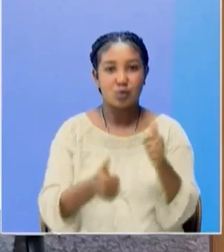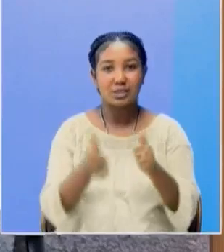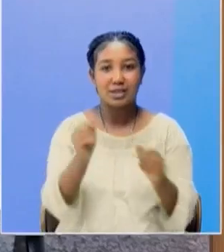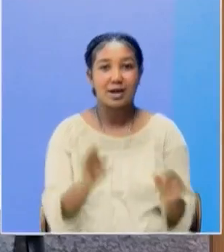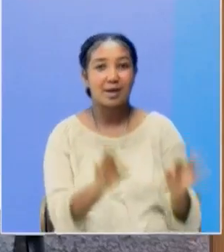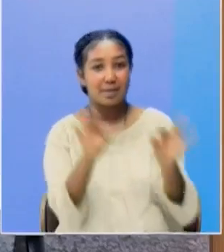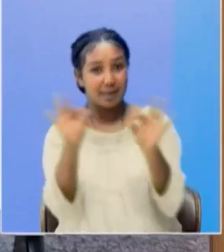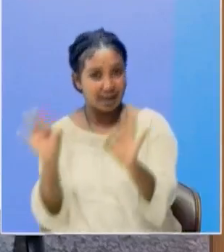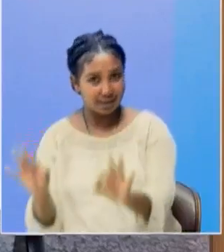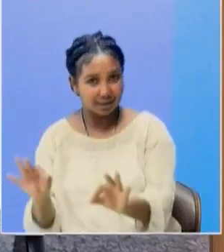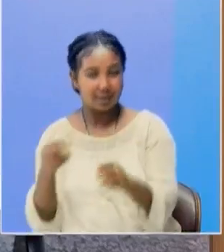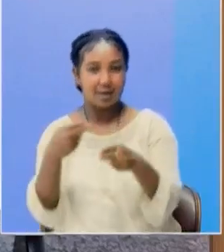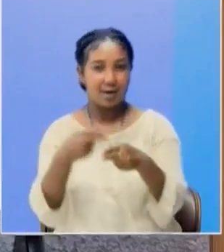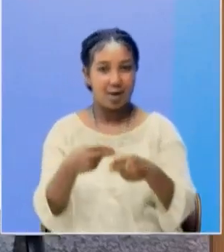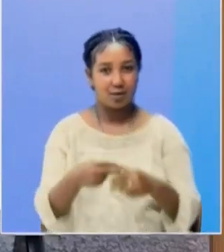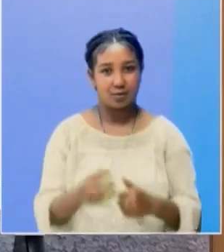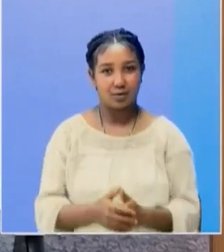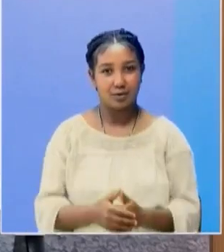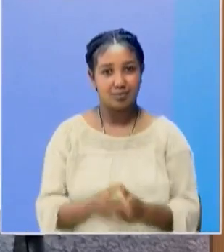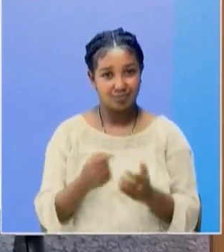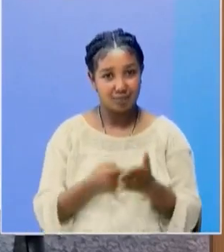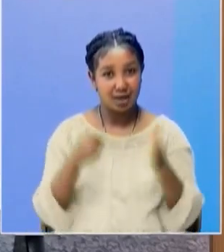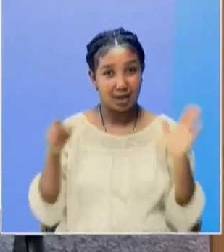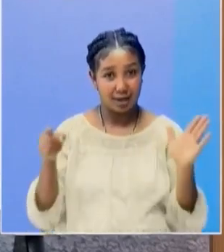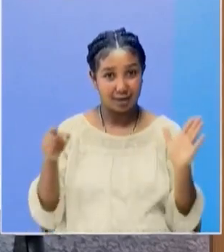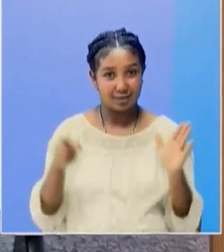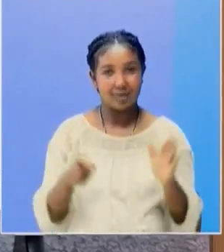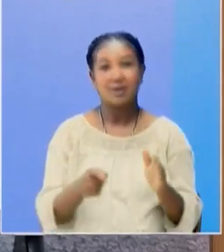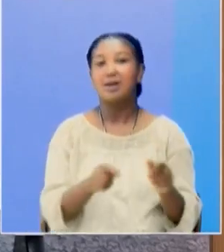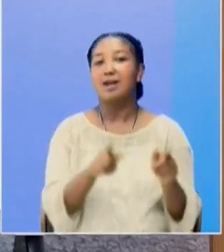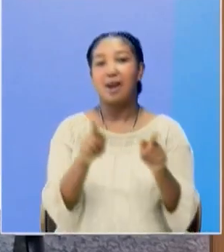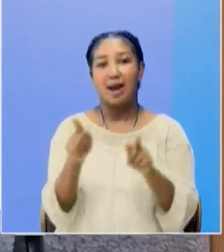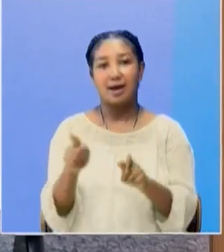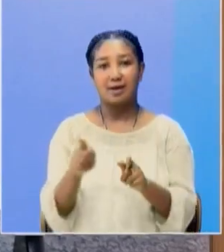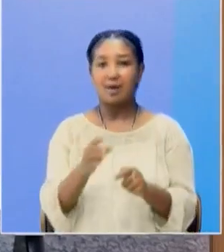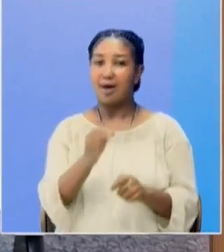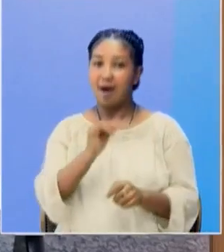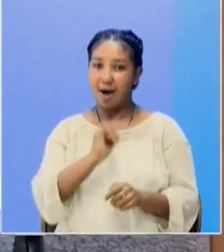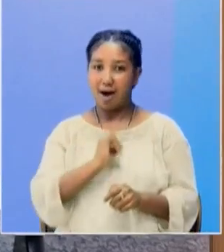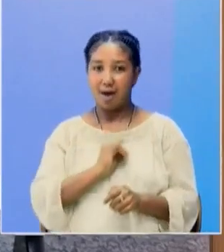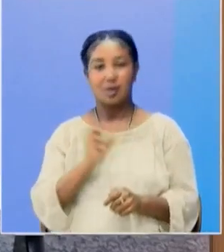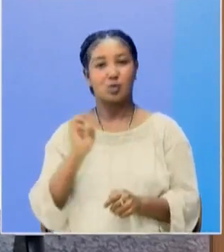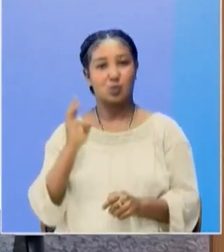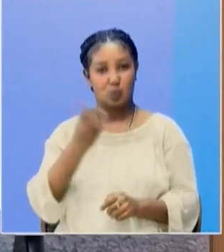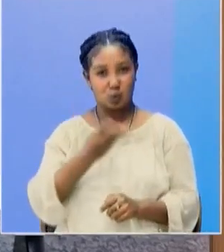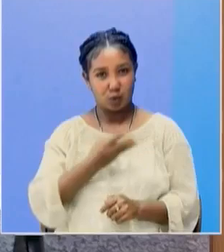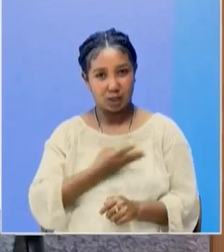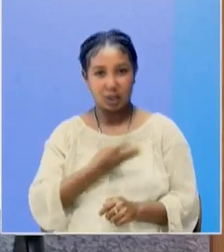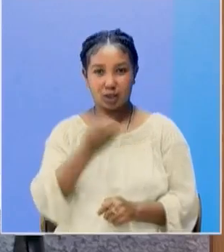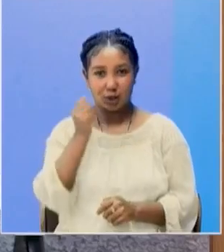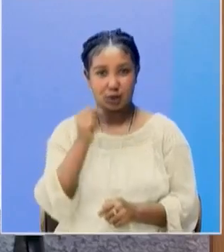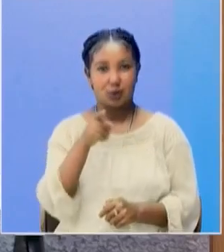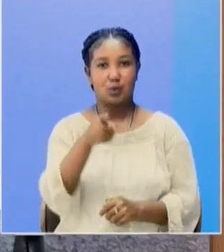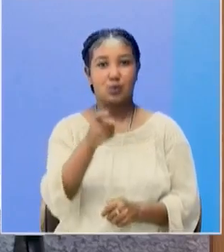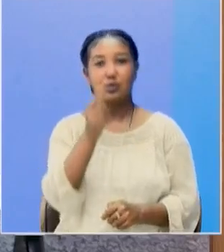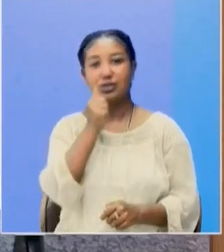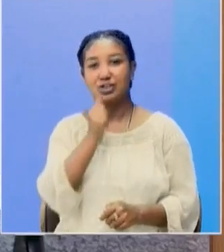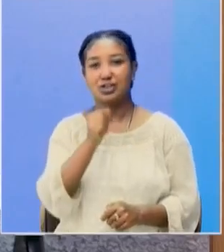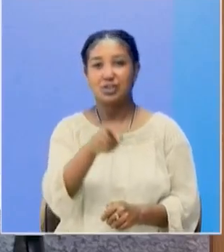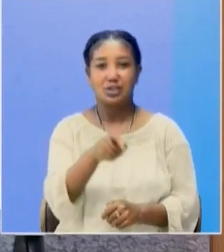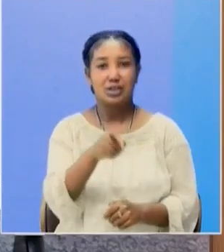replaces noun. Is it clear? Just like I, we, you,